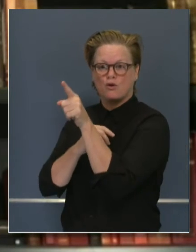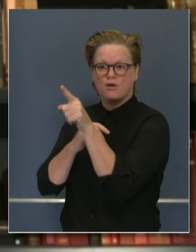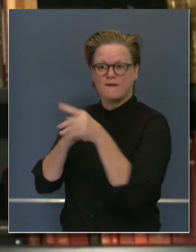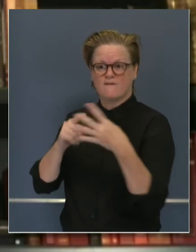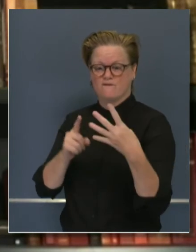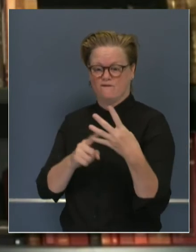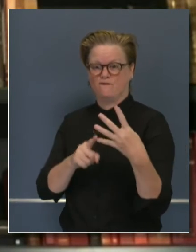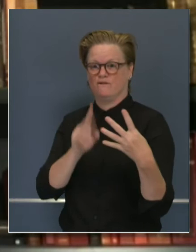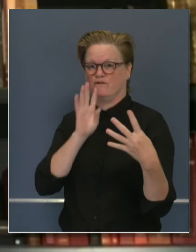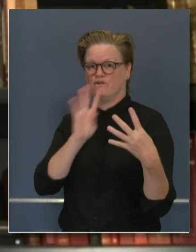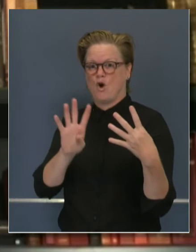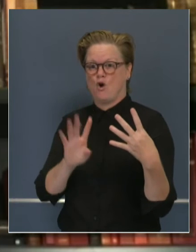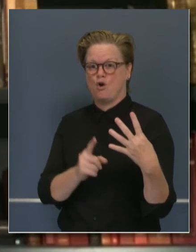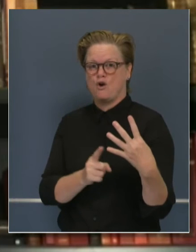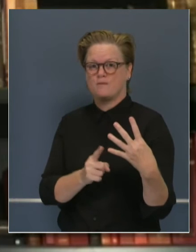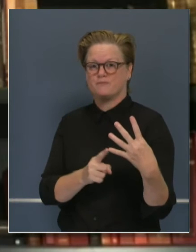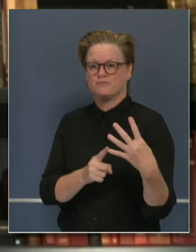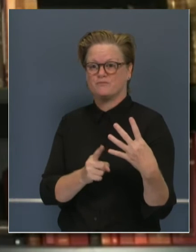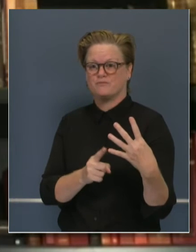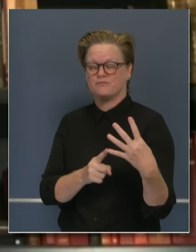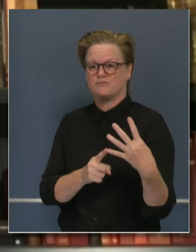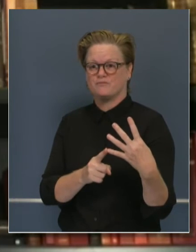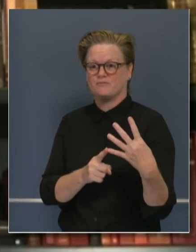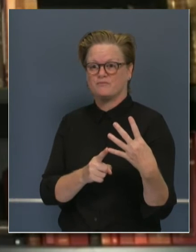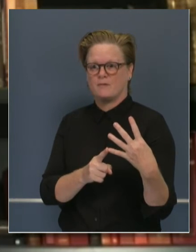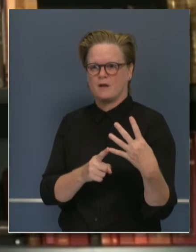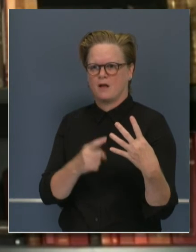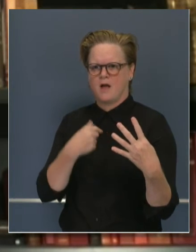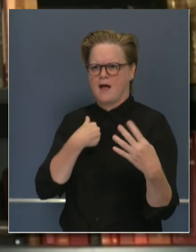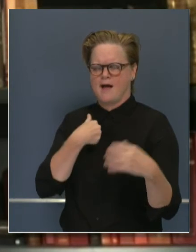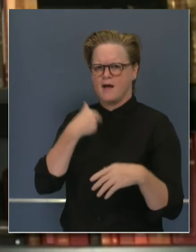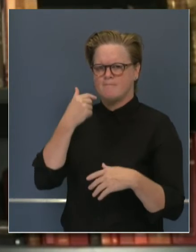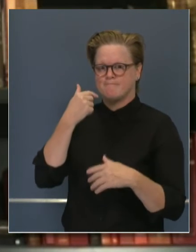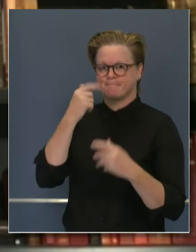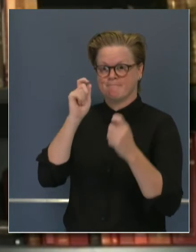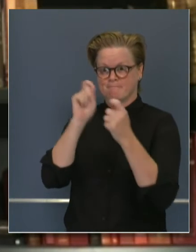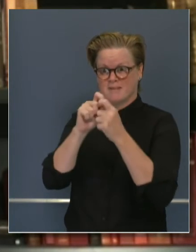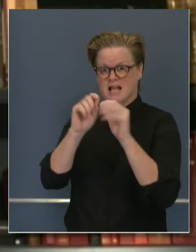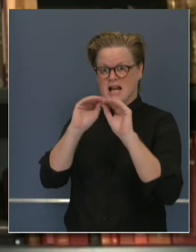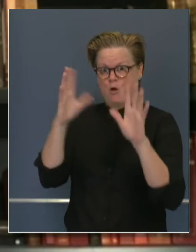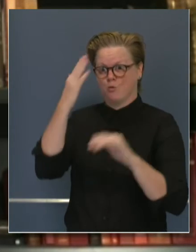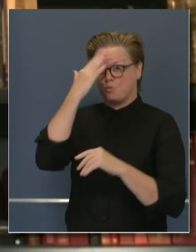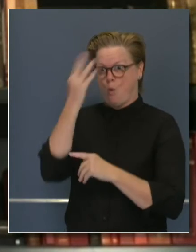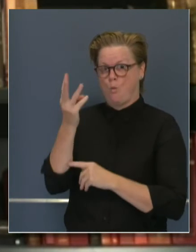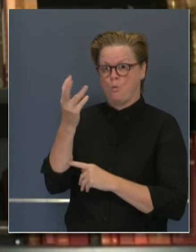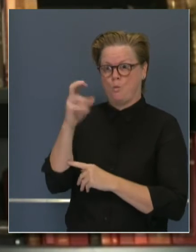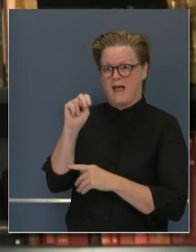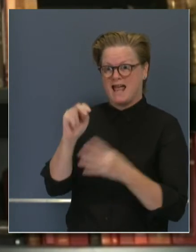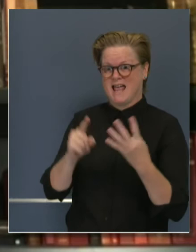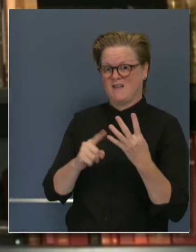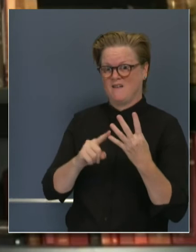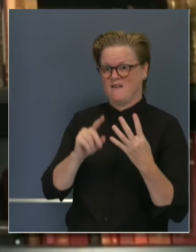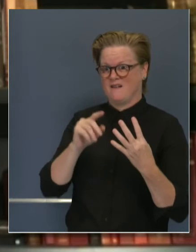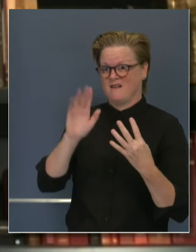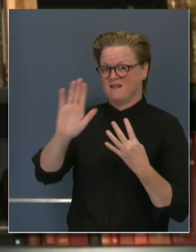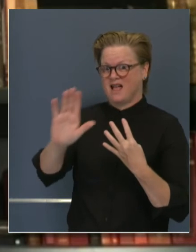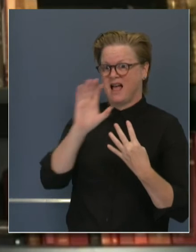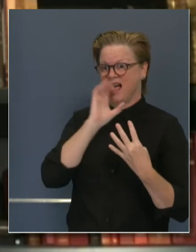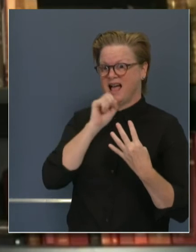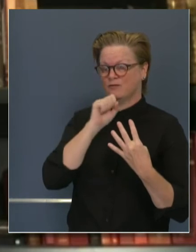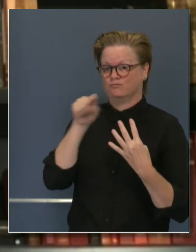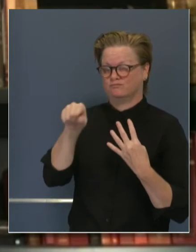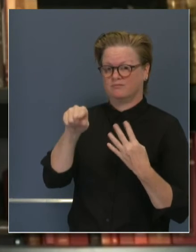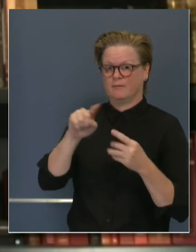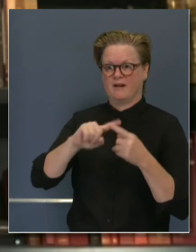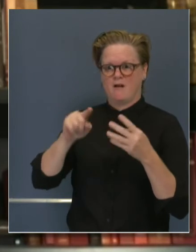don't have the ability to acquire when he knew and how he knew it because of his age, all of them below the age of